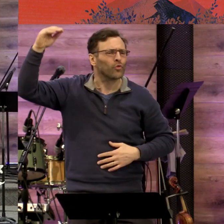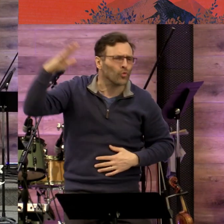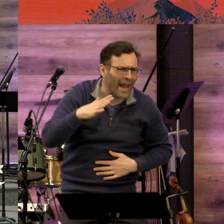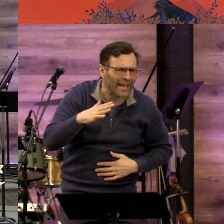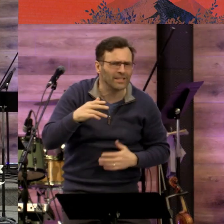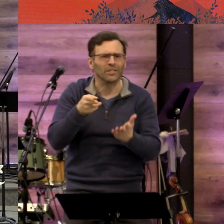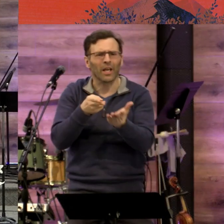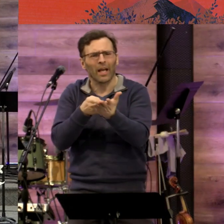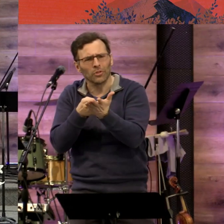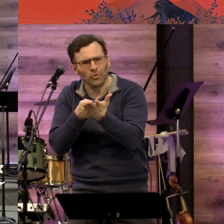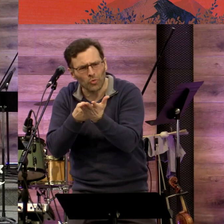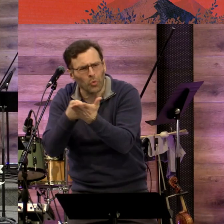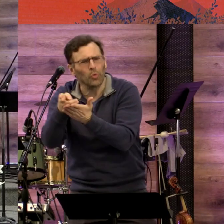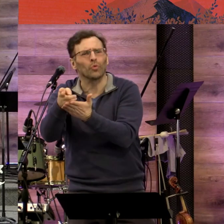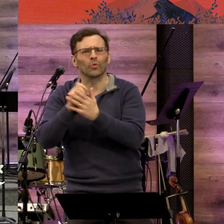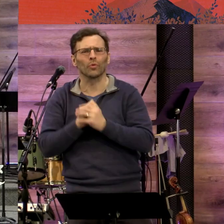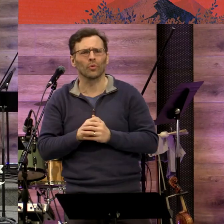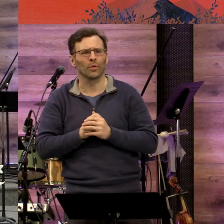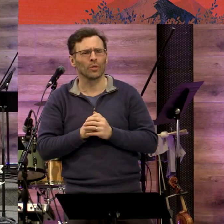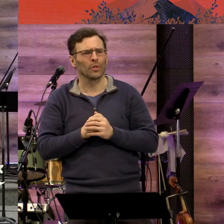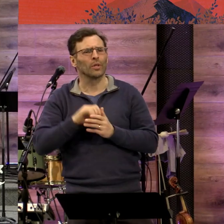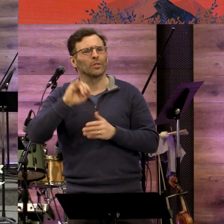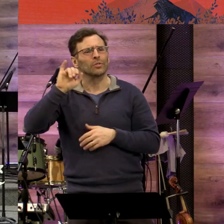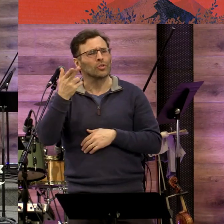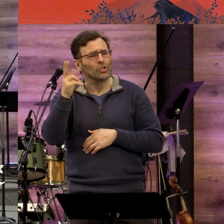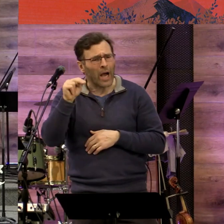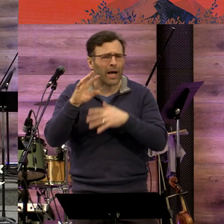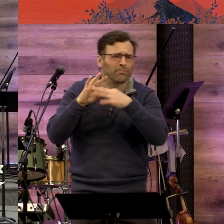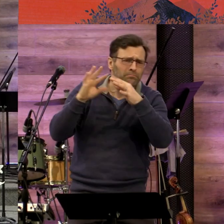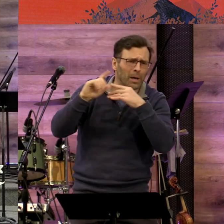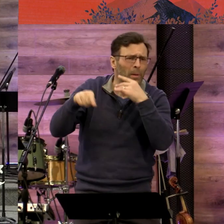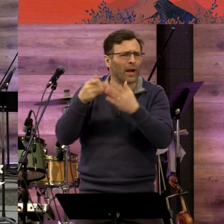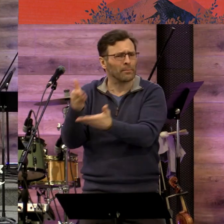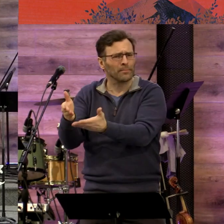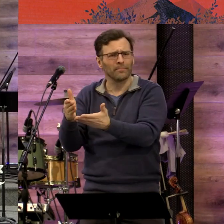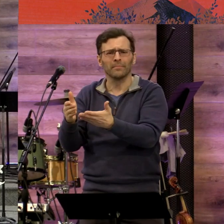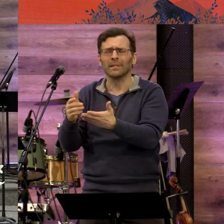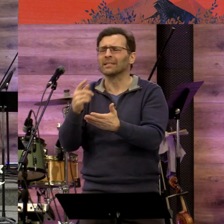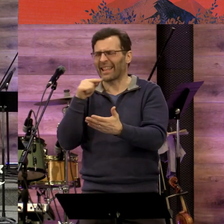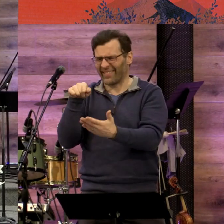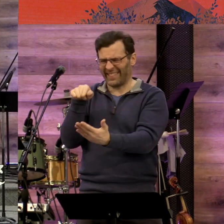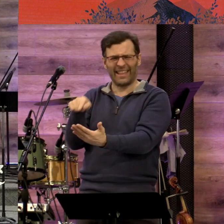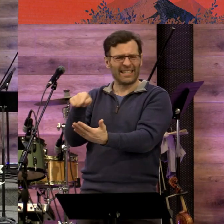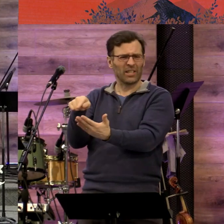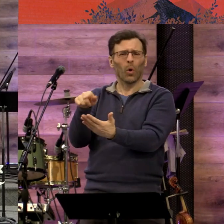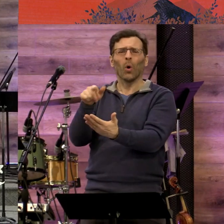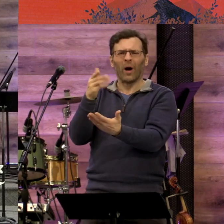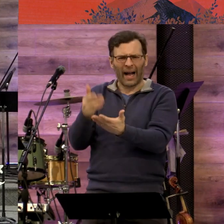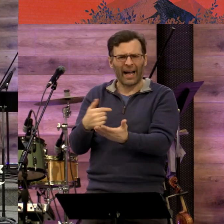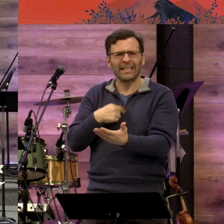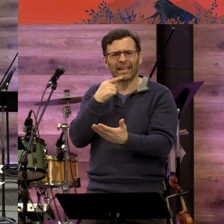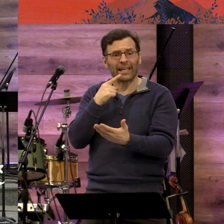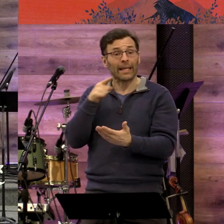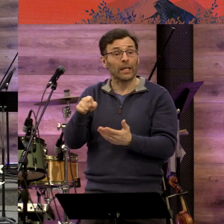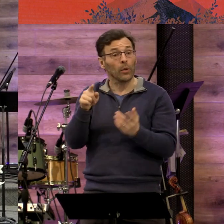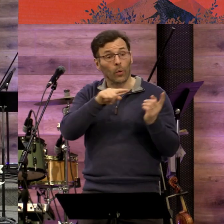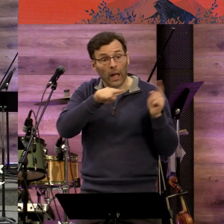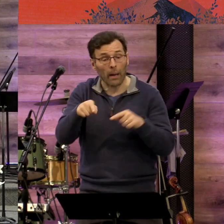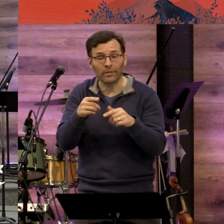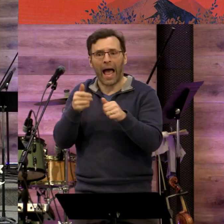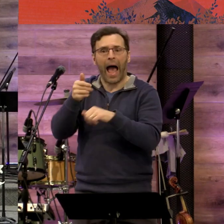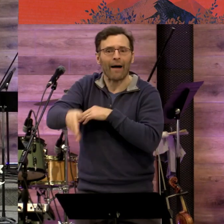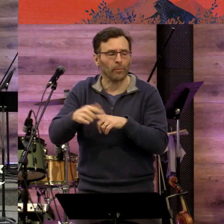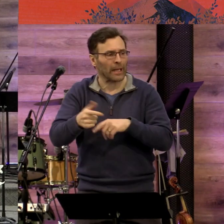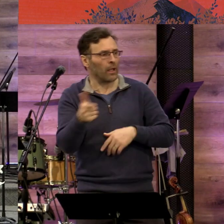truth. John bore witness about him and cried out, "This was he of whom I said, 'He who comes after me